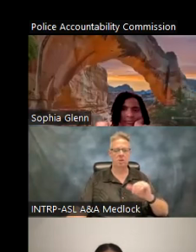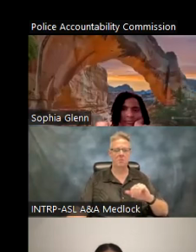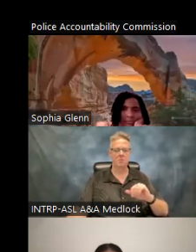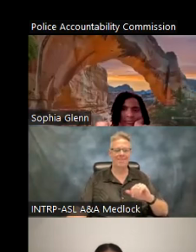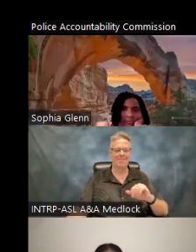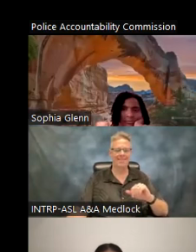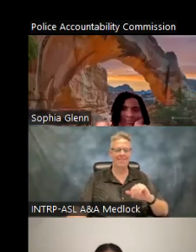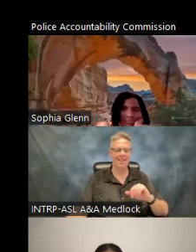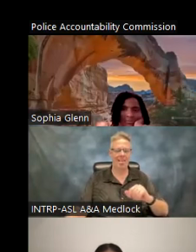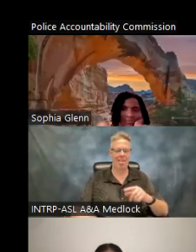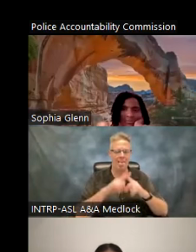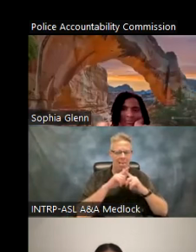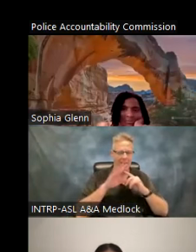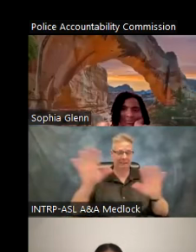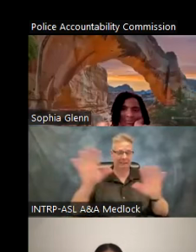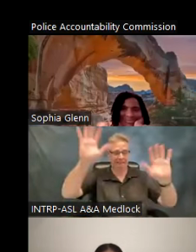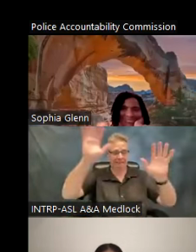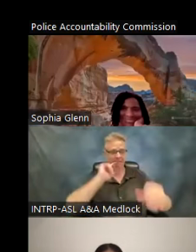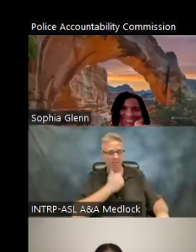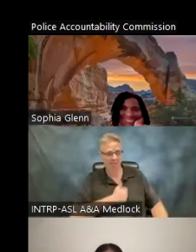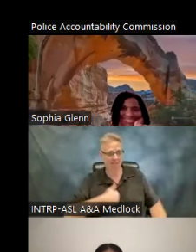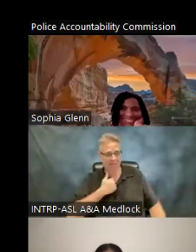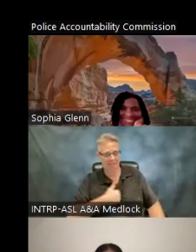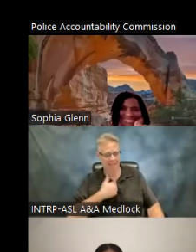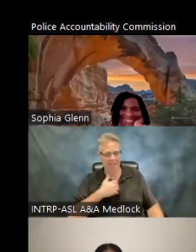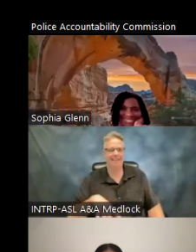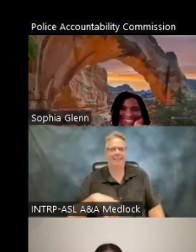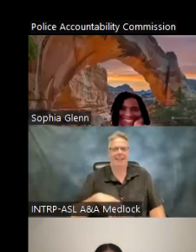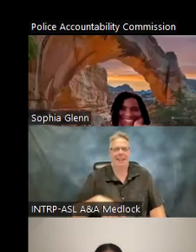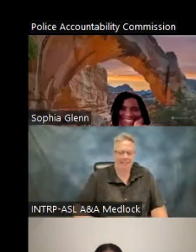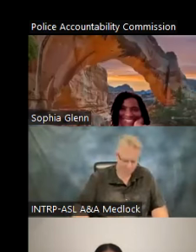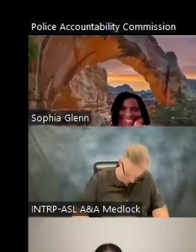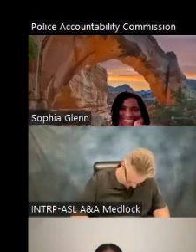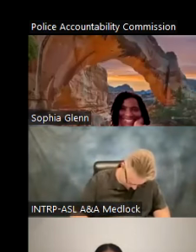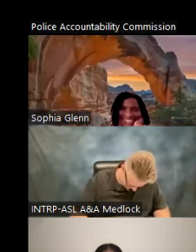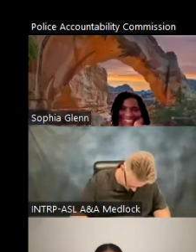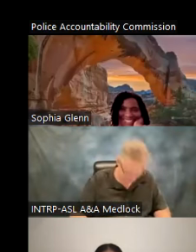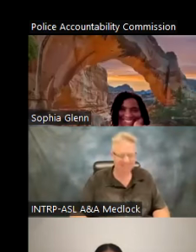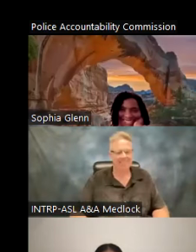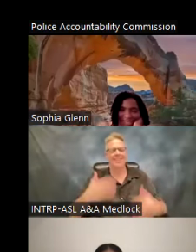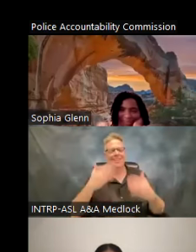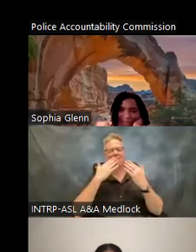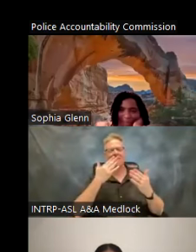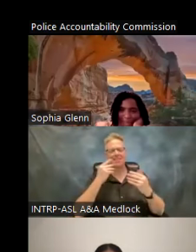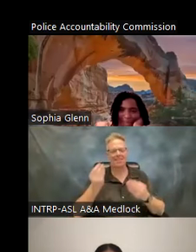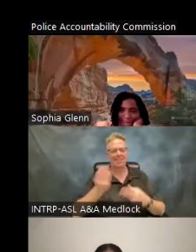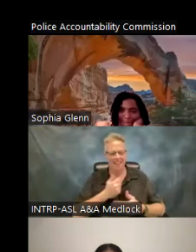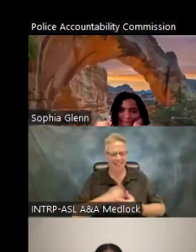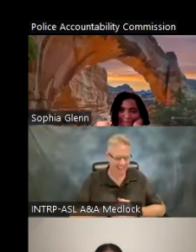mute. So you know. Oh, I'm sorry, I say everything. Thank you for letting me know.